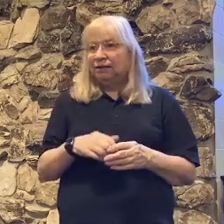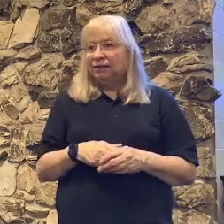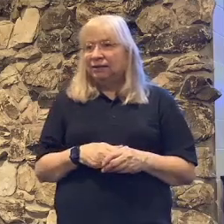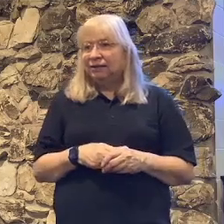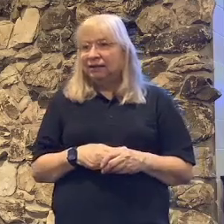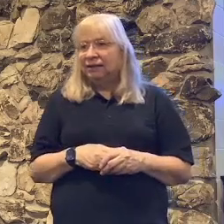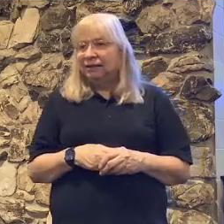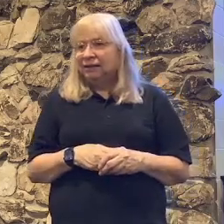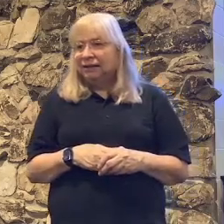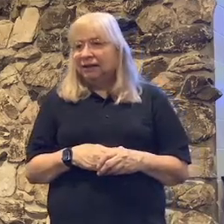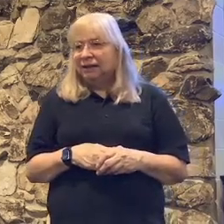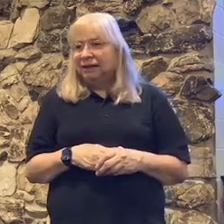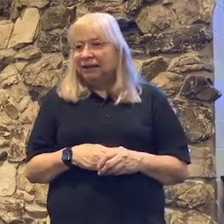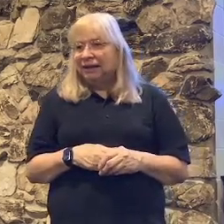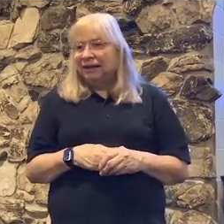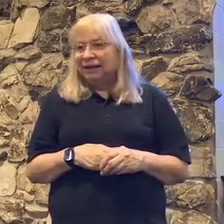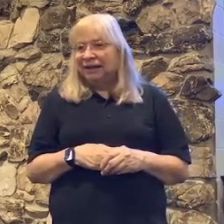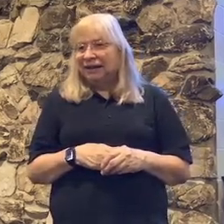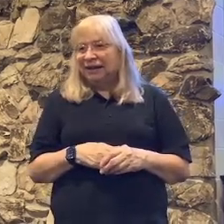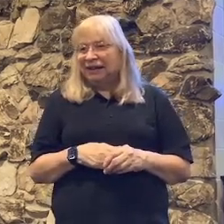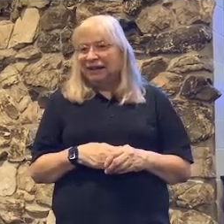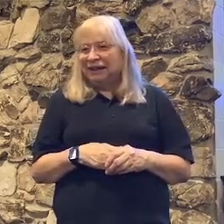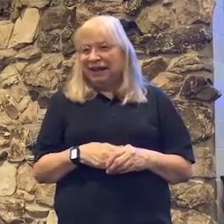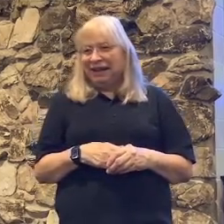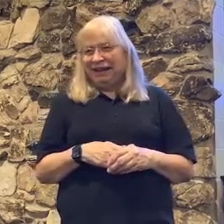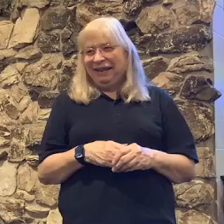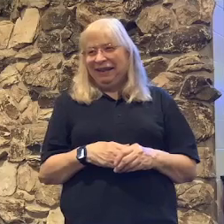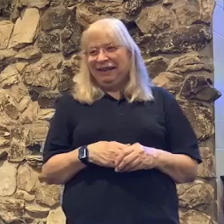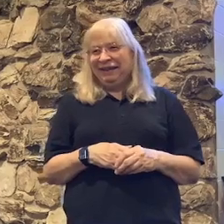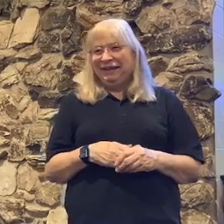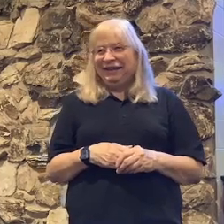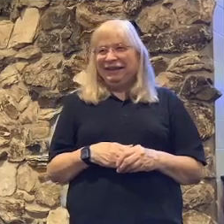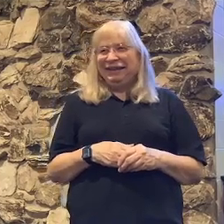Do you know? I bet you do.